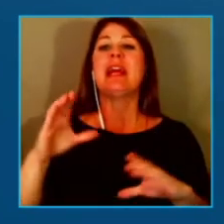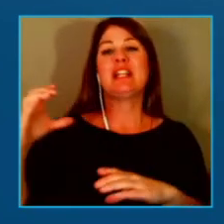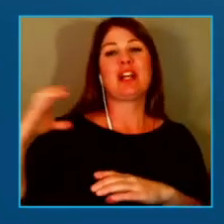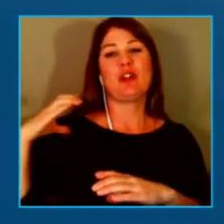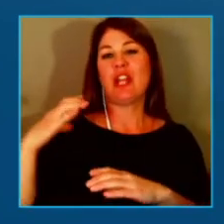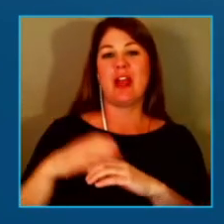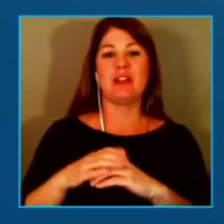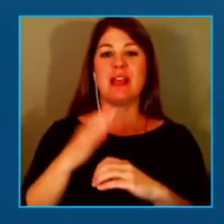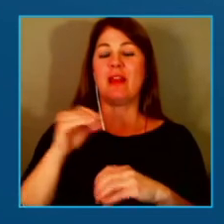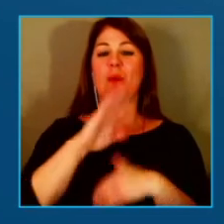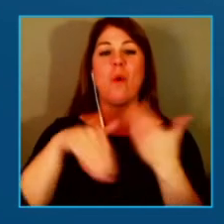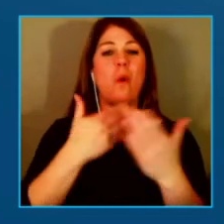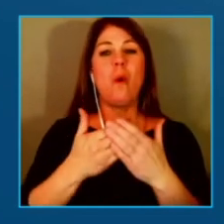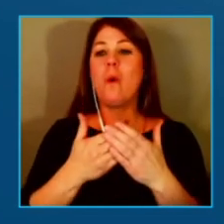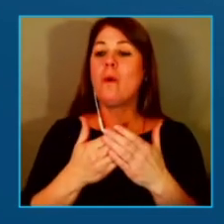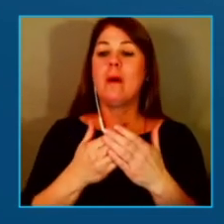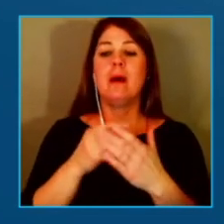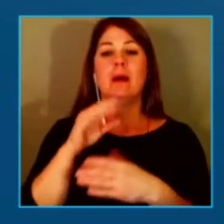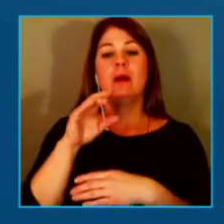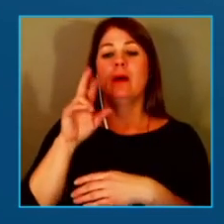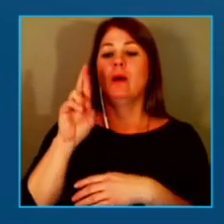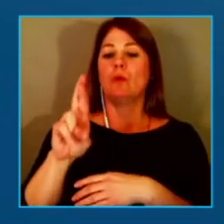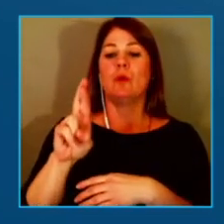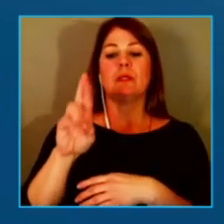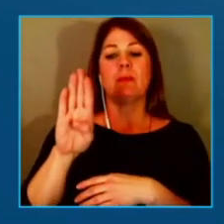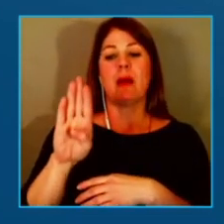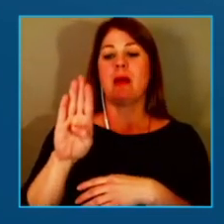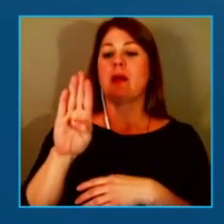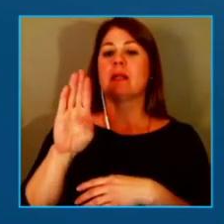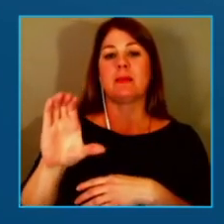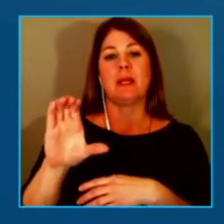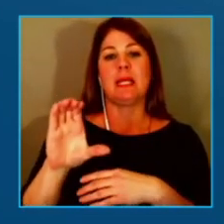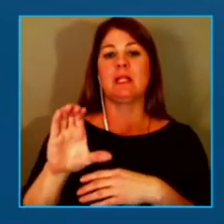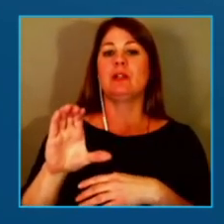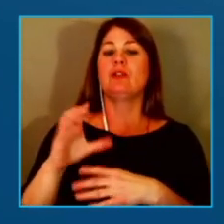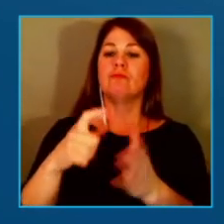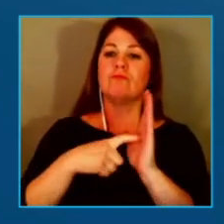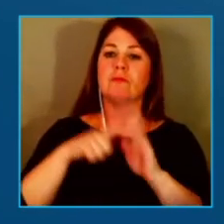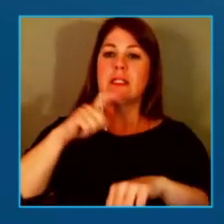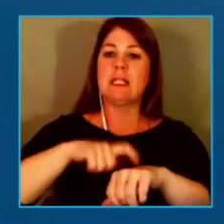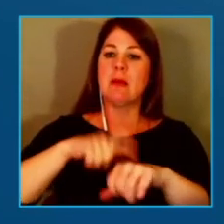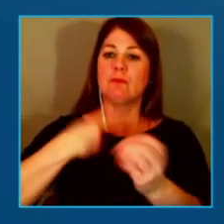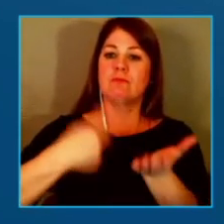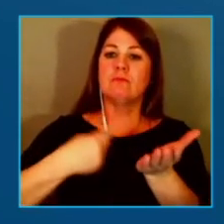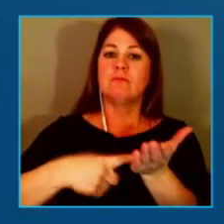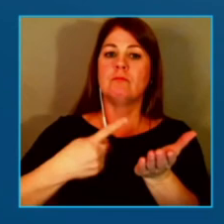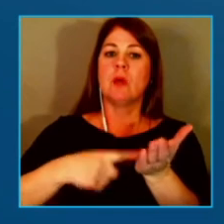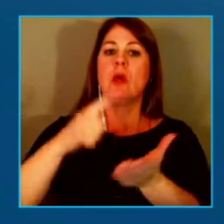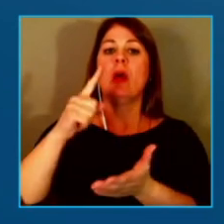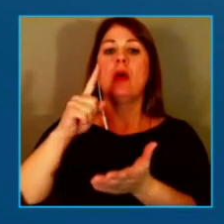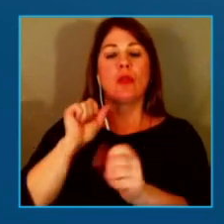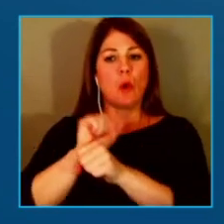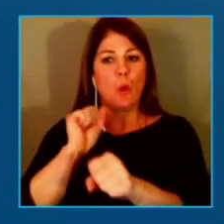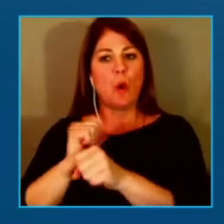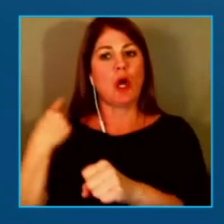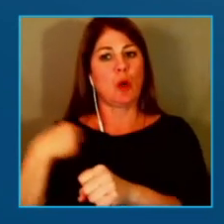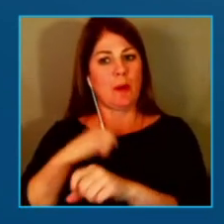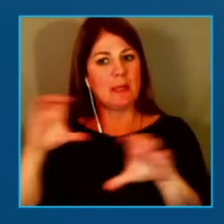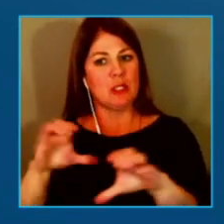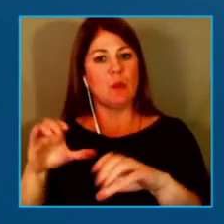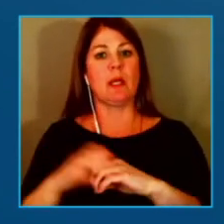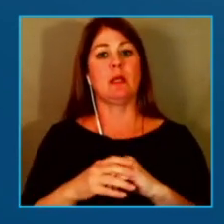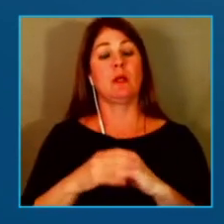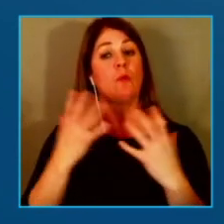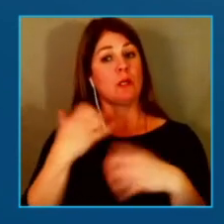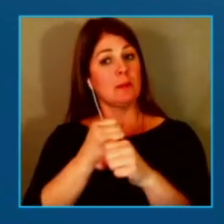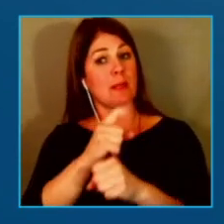Rules and Bylaws Committee for taking time to discuss the work that the West Virginia Democratic Party is undertaking to make sure that